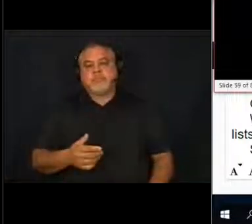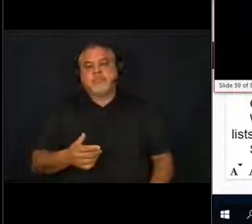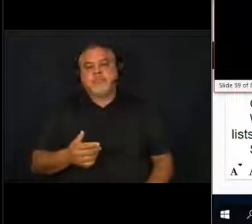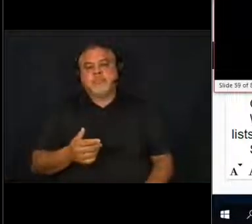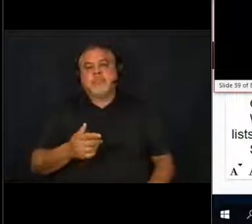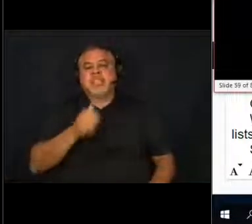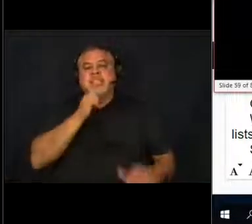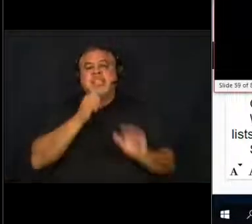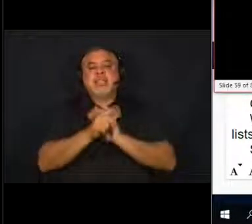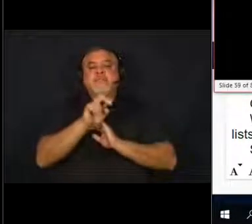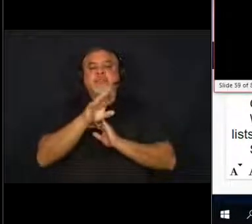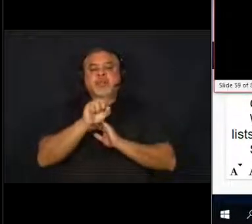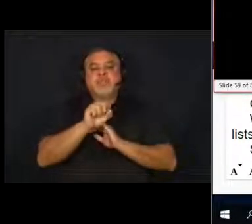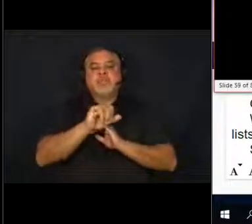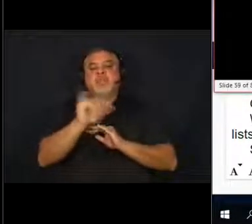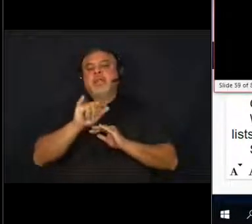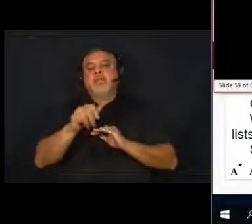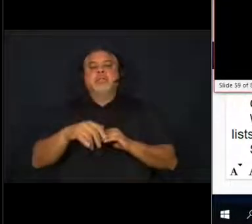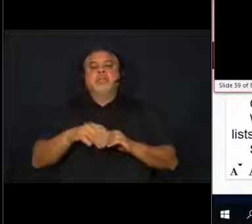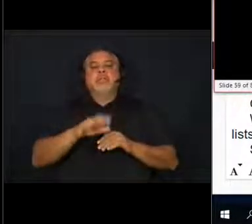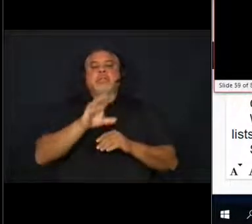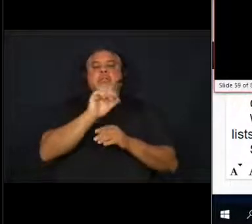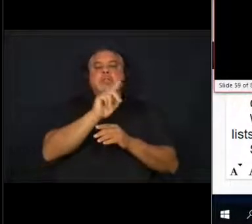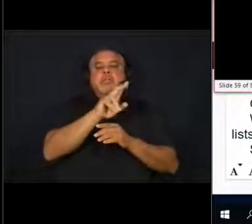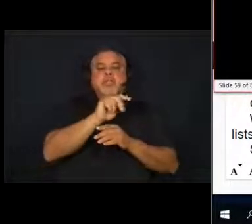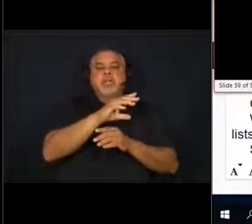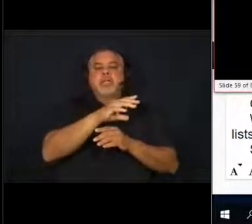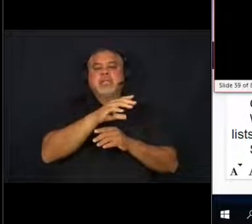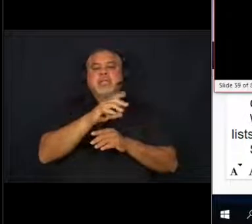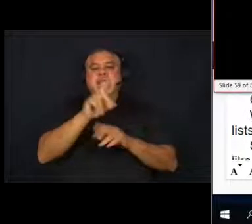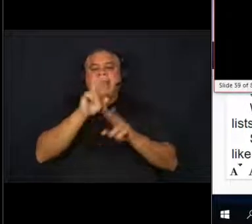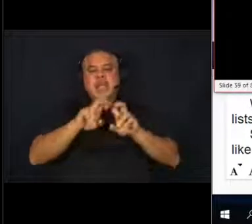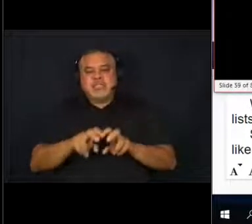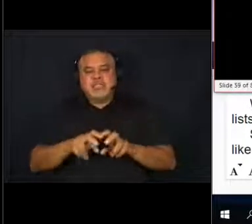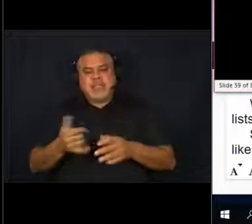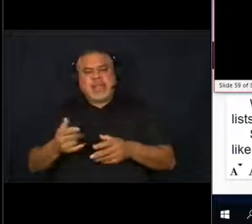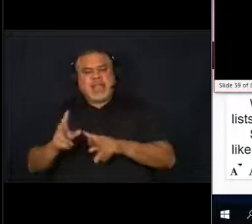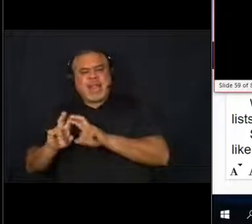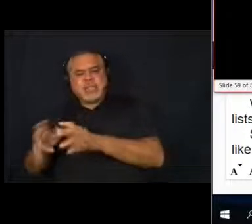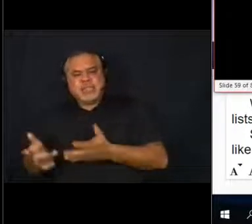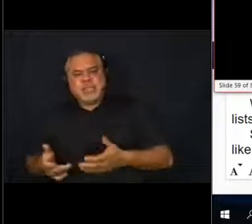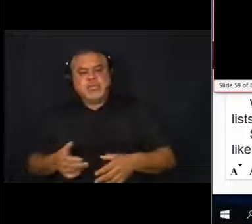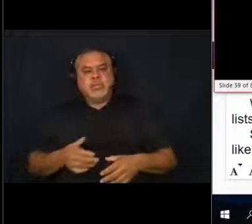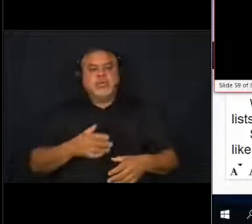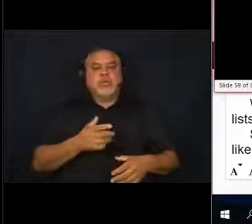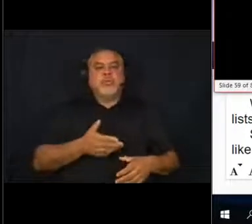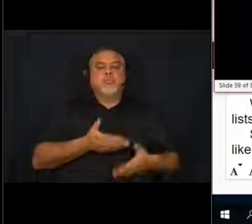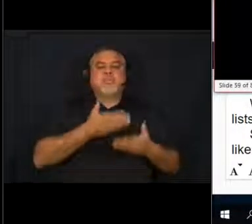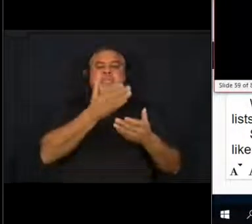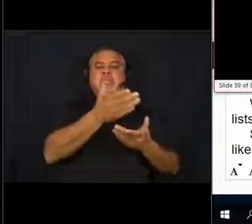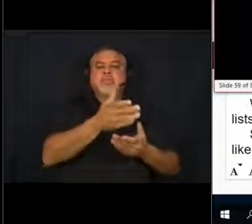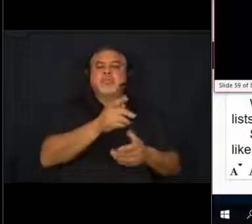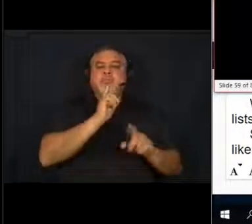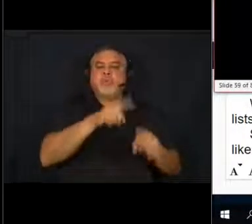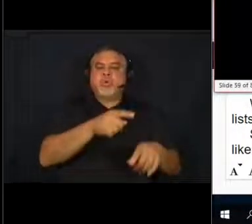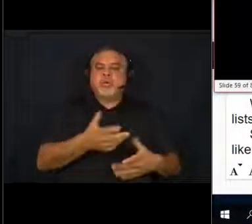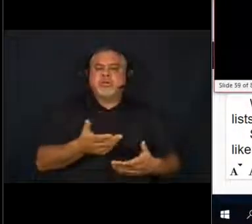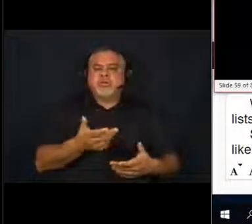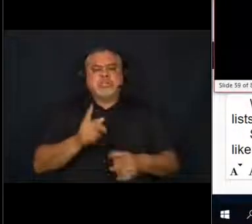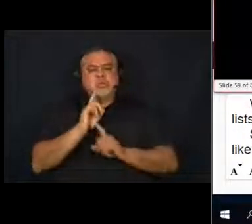Hidden verbs are like conduct an analysis. Can't we just analyze? Or present a report? Let's just